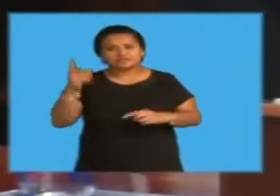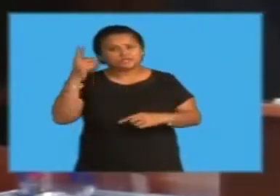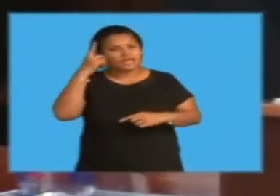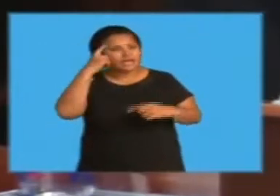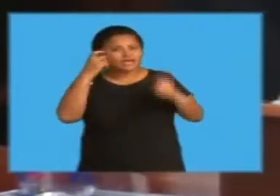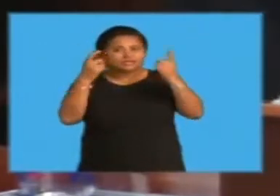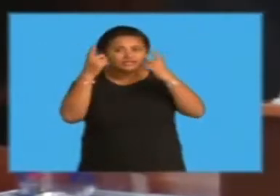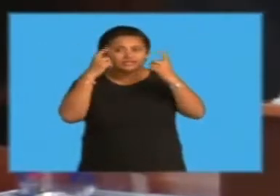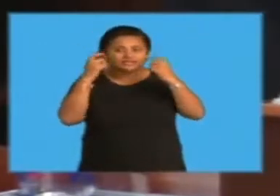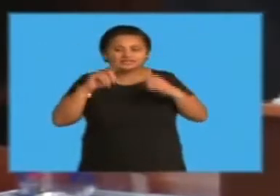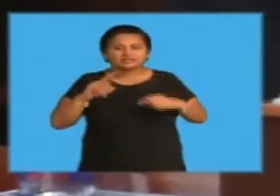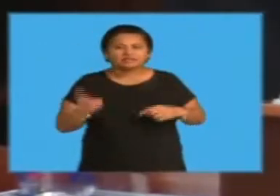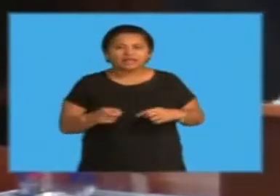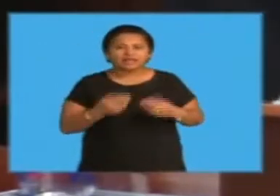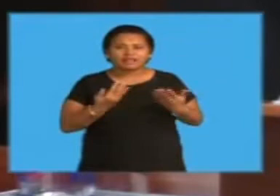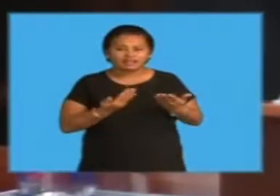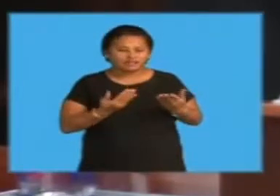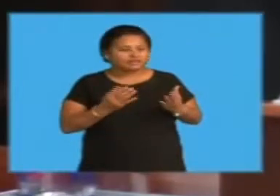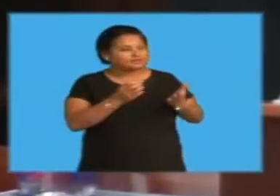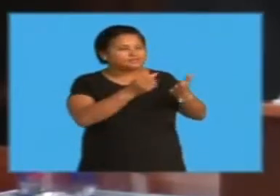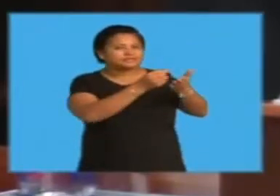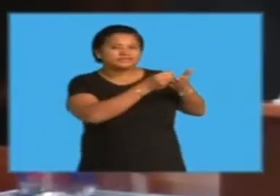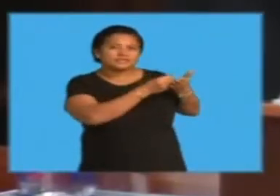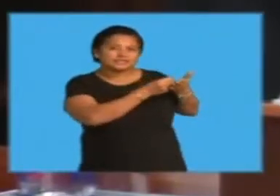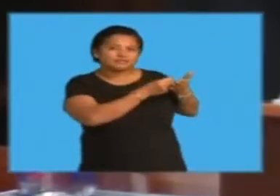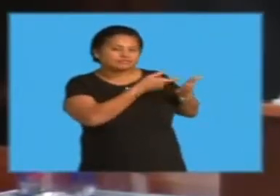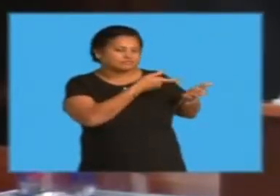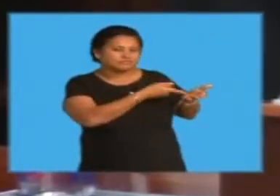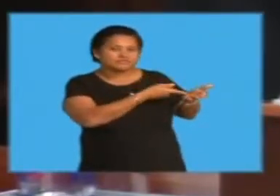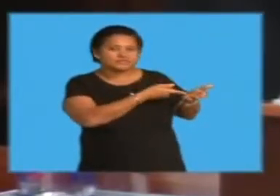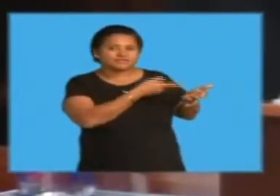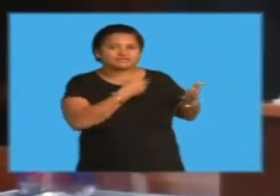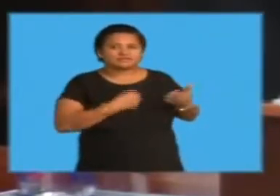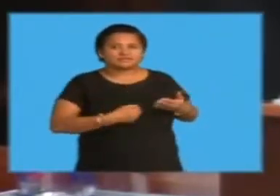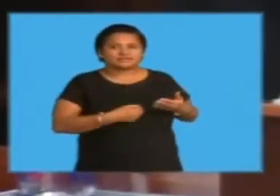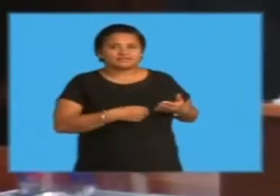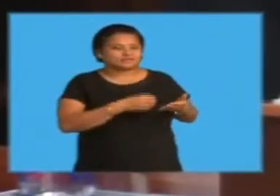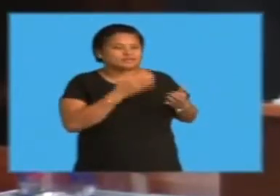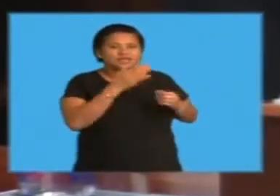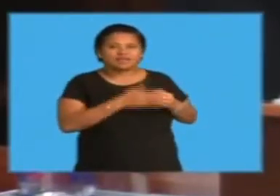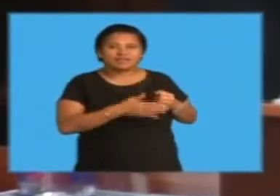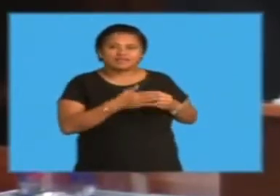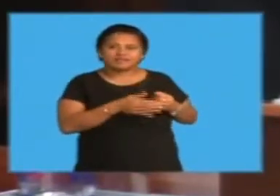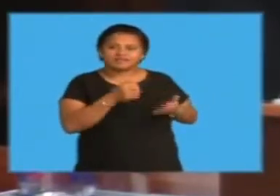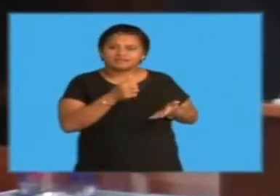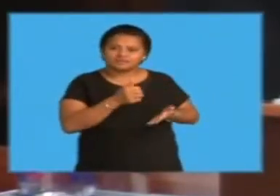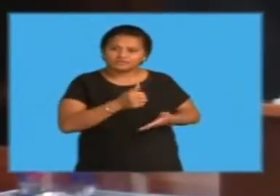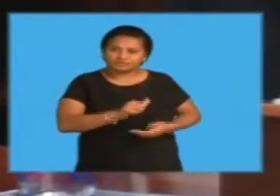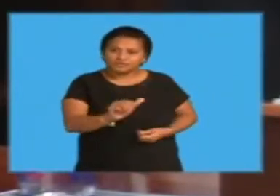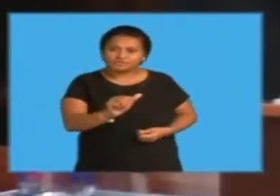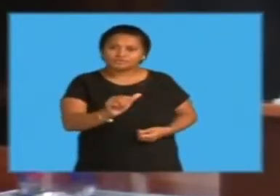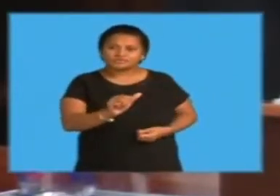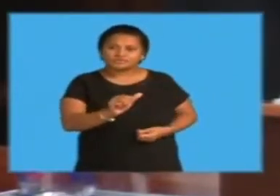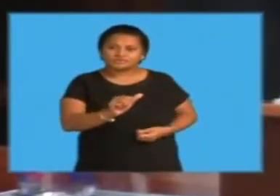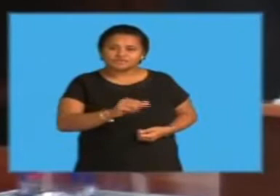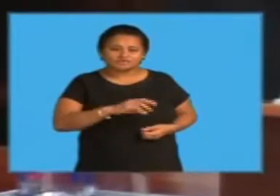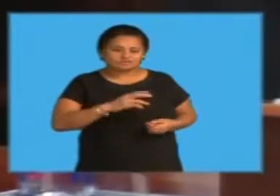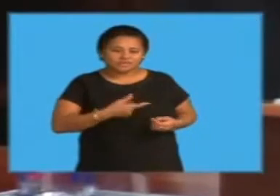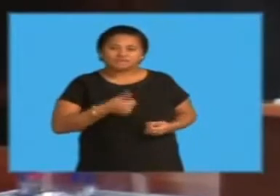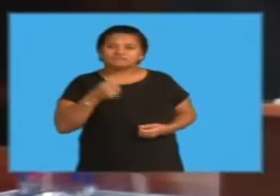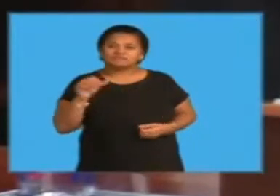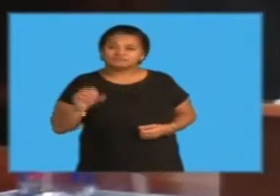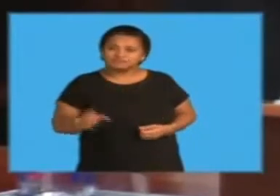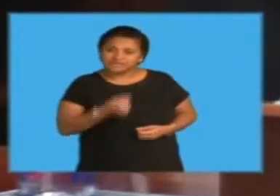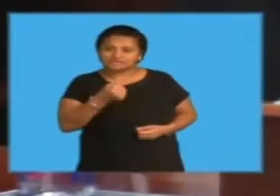while the ideals they contain are ignored, and many of these constitutions are not able to accommodate the contemporary changes in society